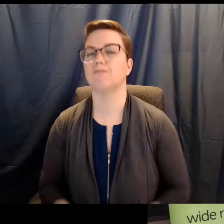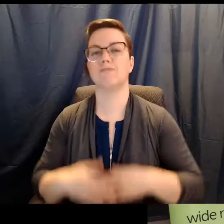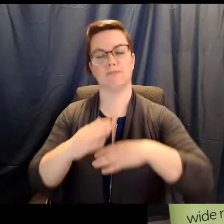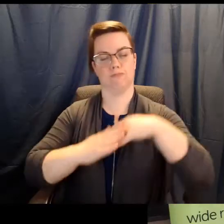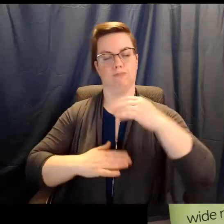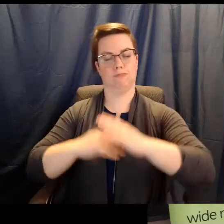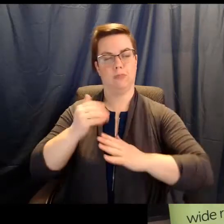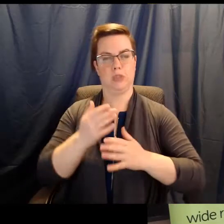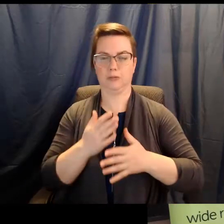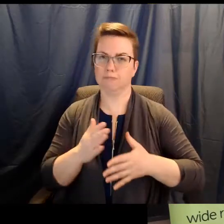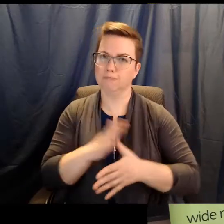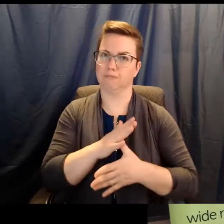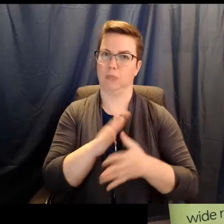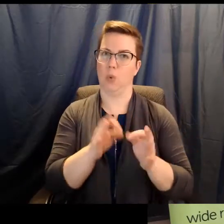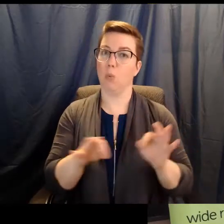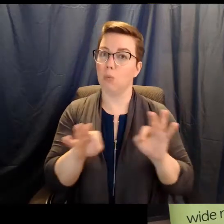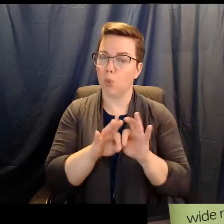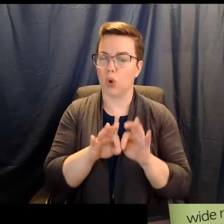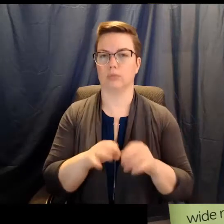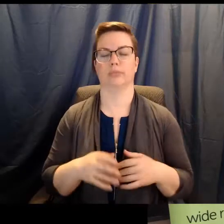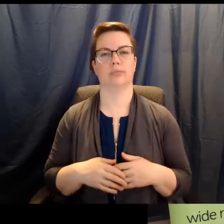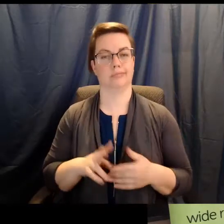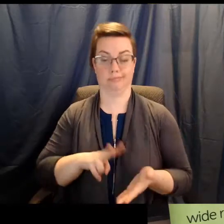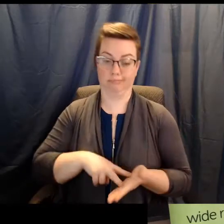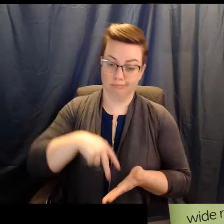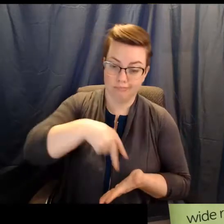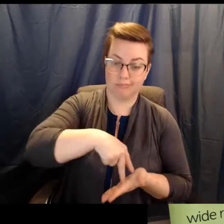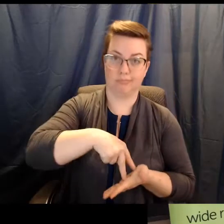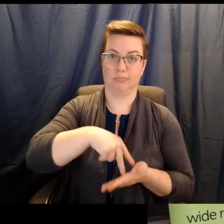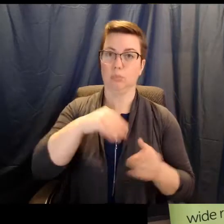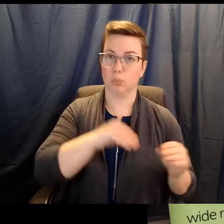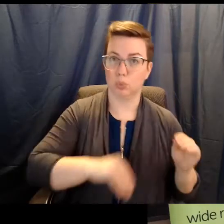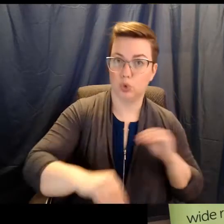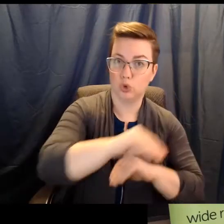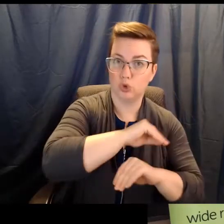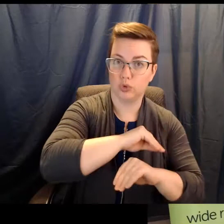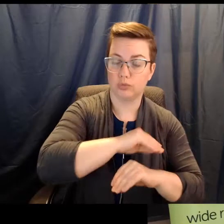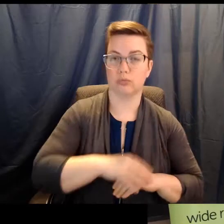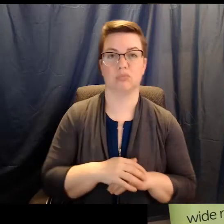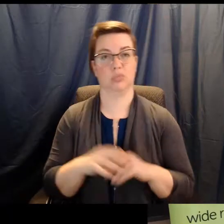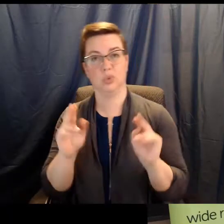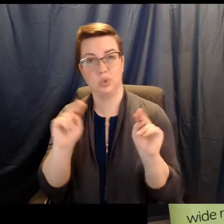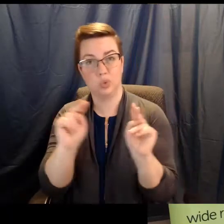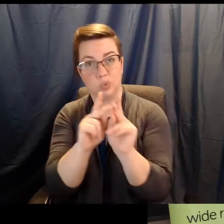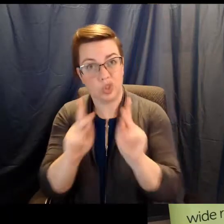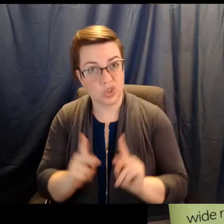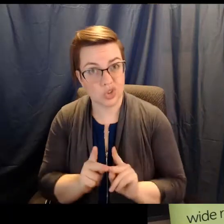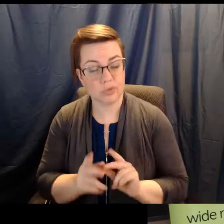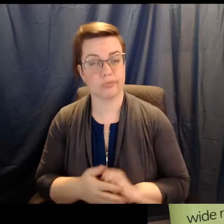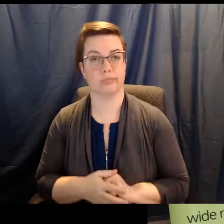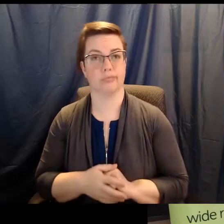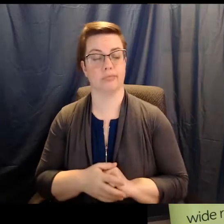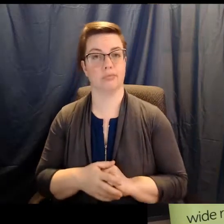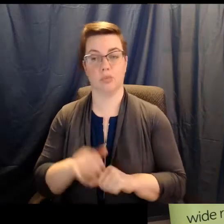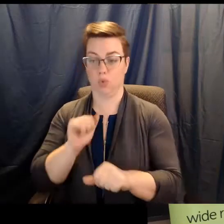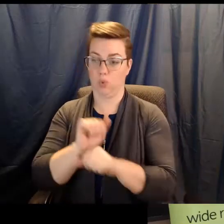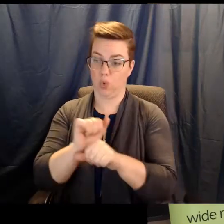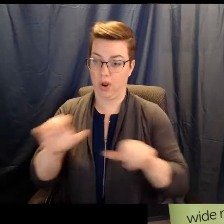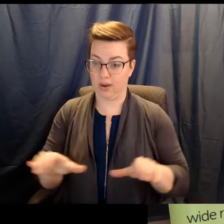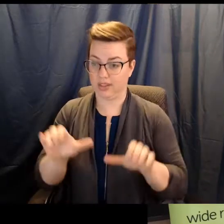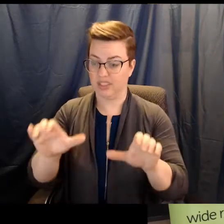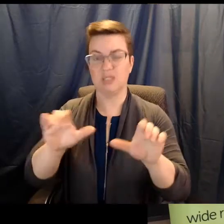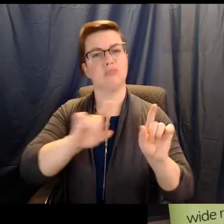home are getting up and moving, working in a neutral position, varying your work